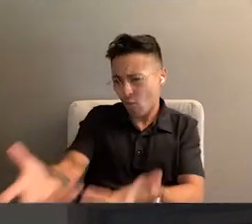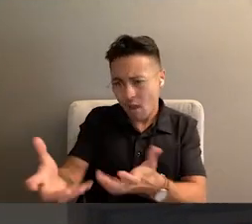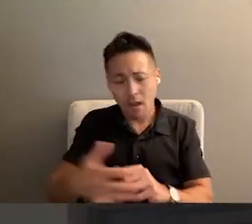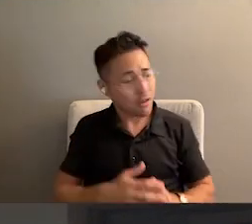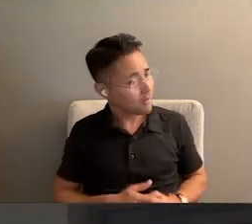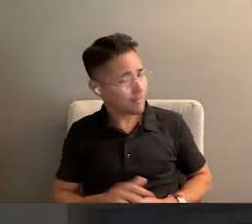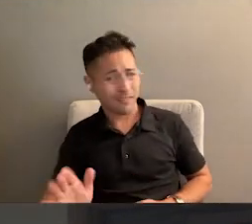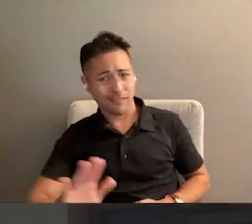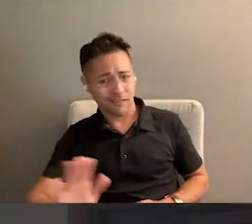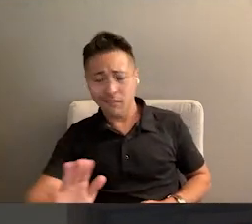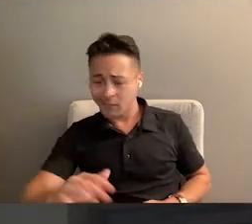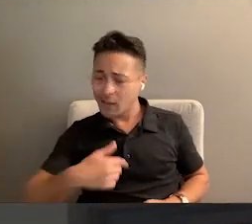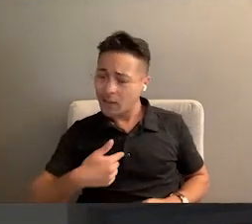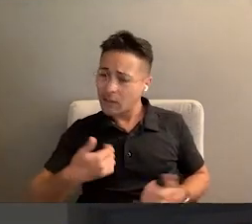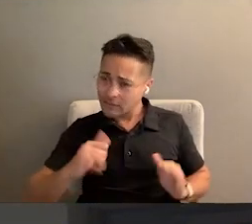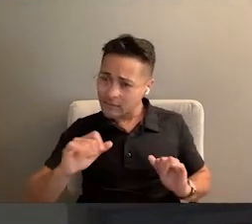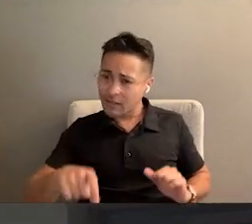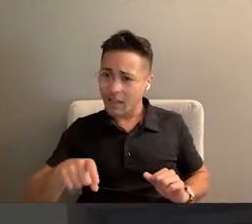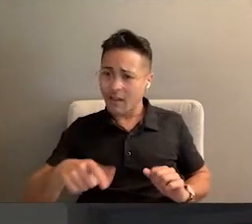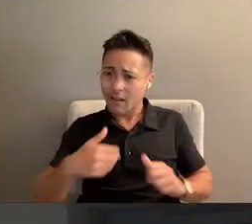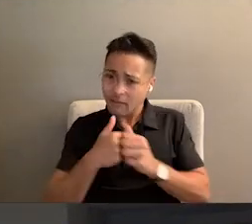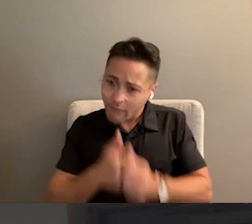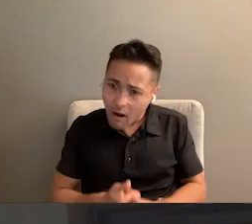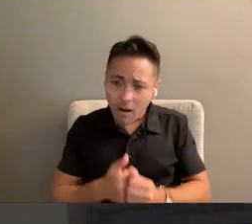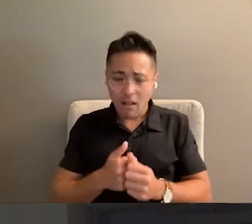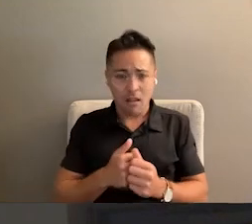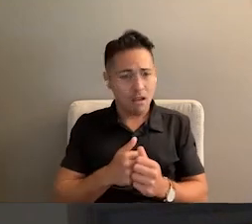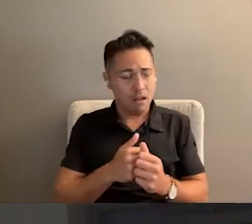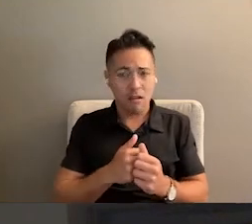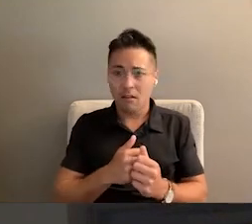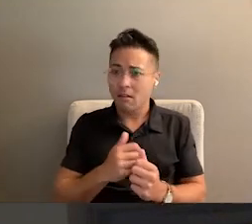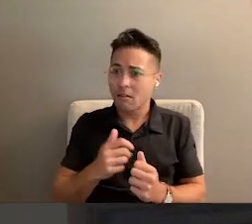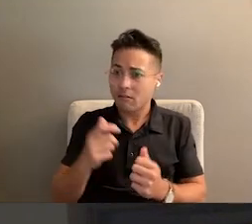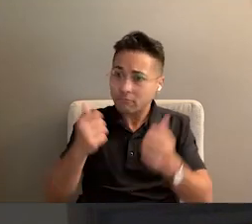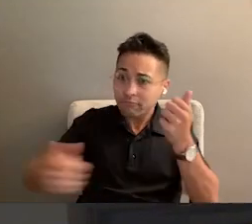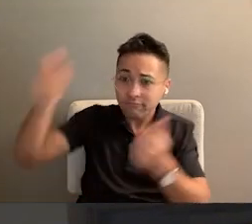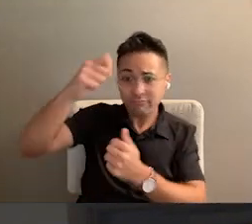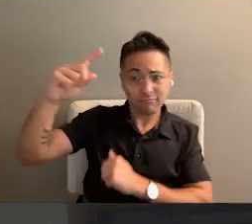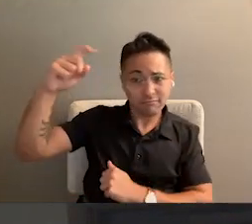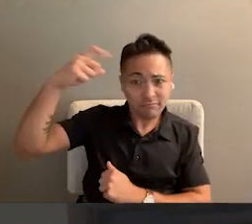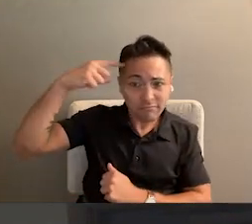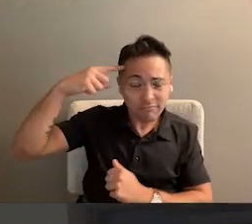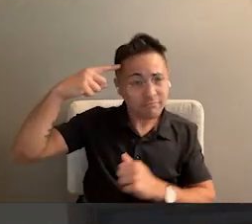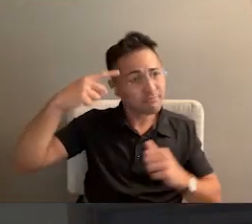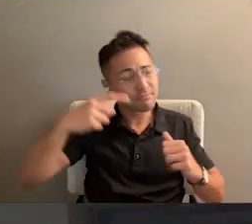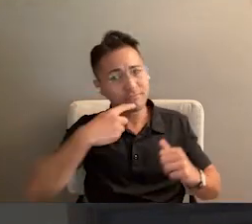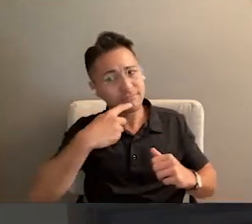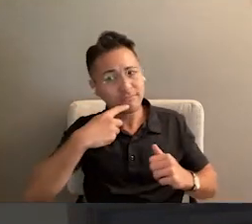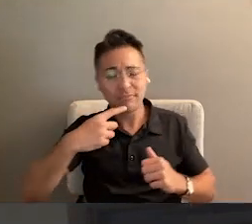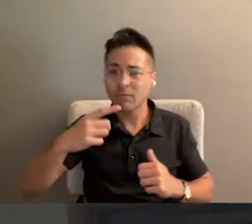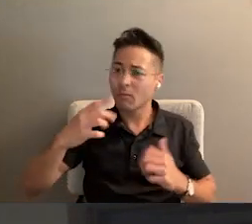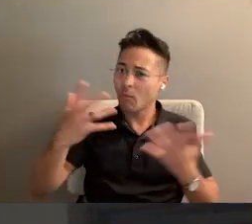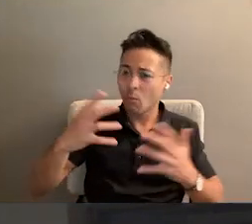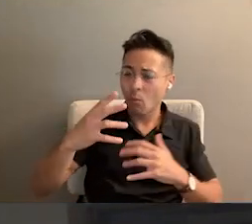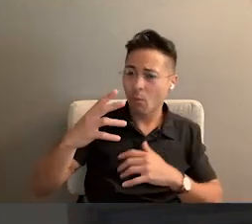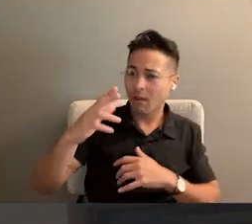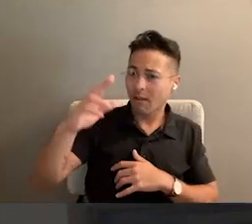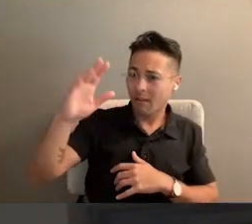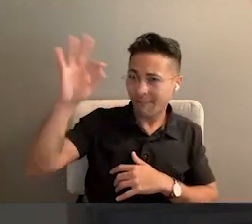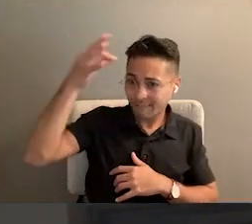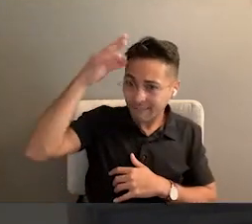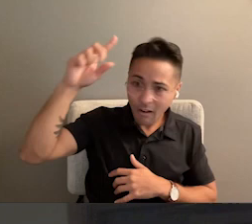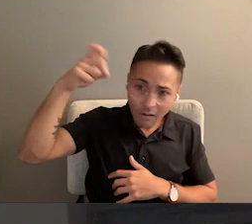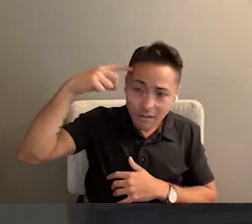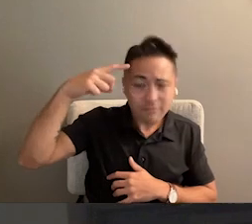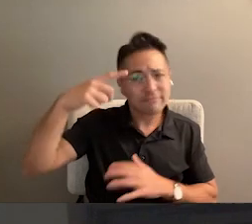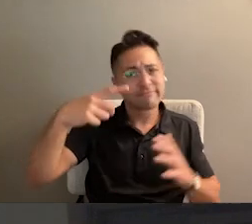want, right? We still have to work within the confines of our rule, of what the government allows us, what